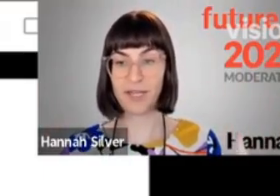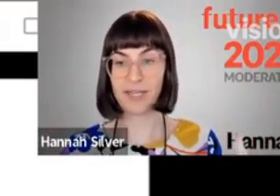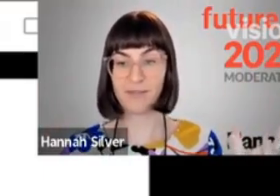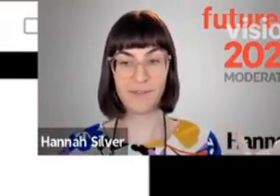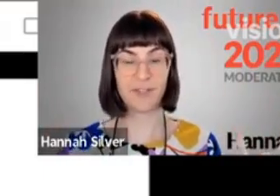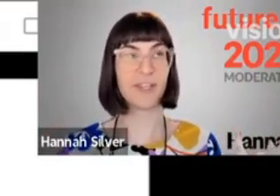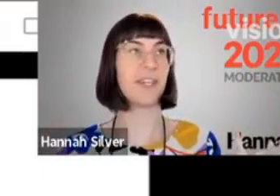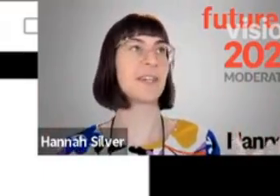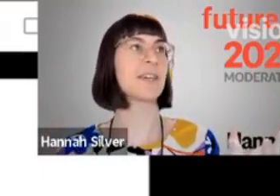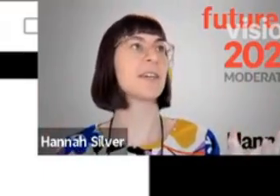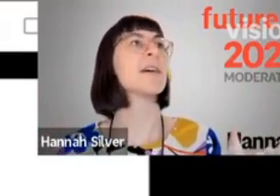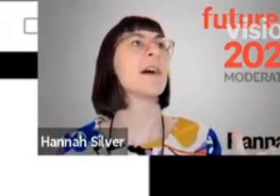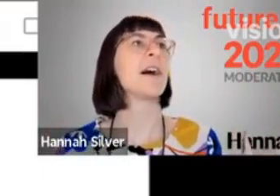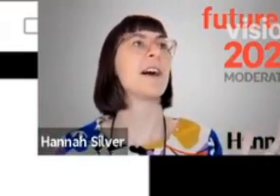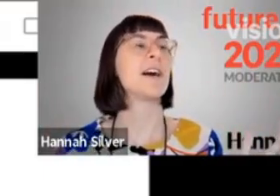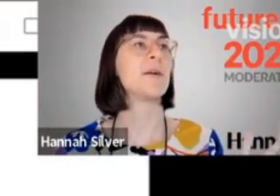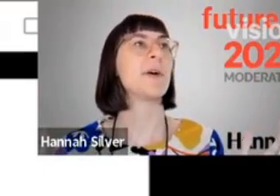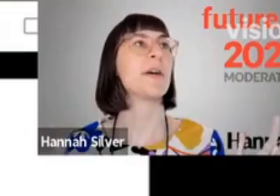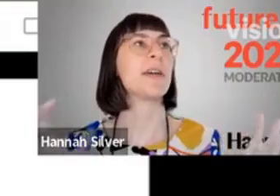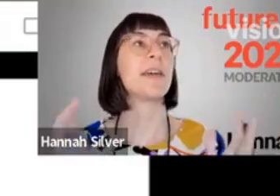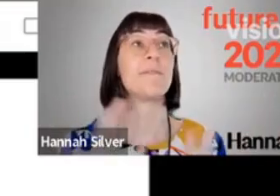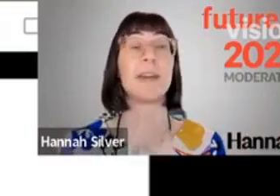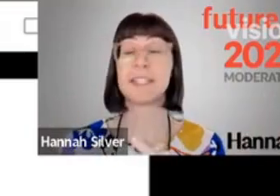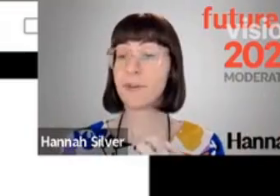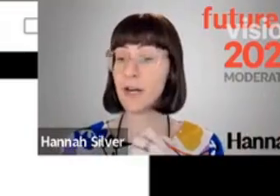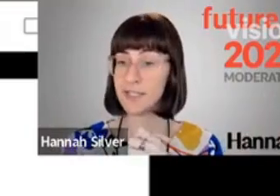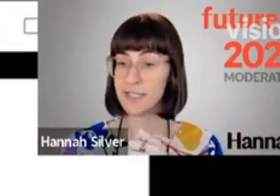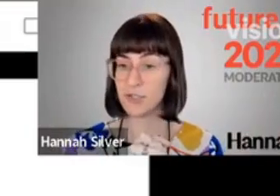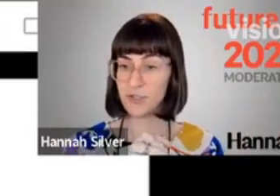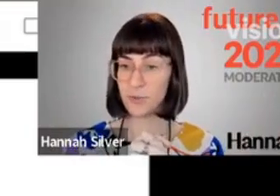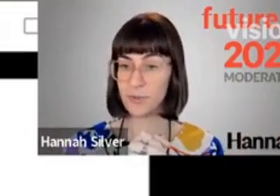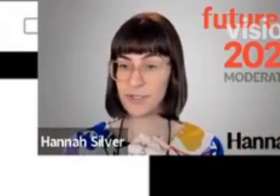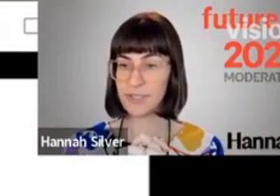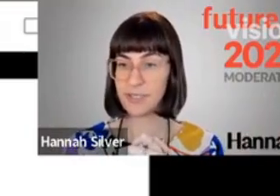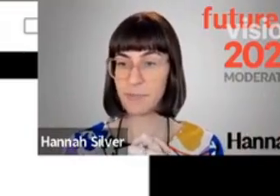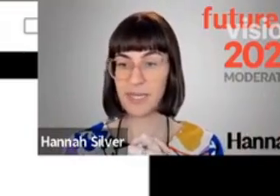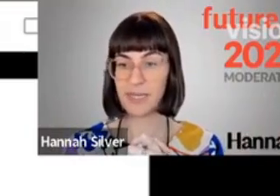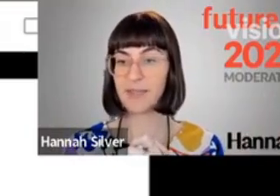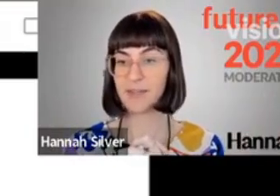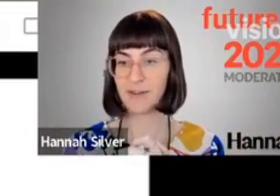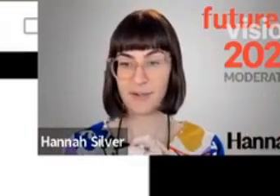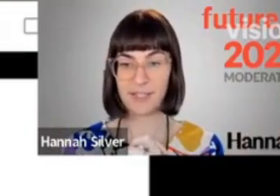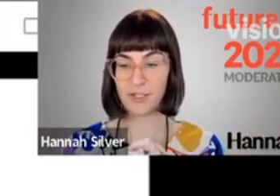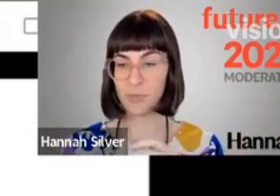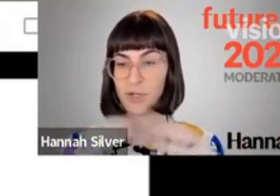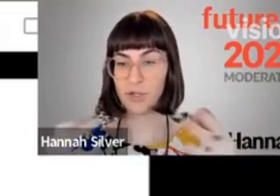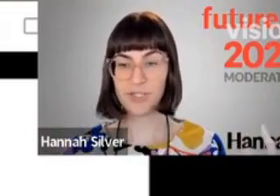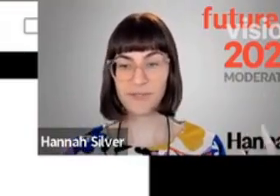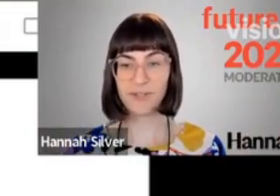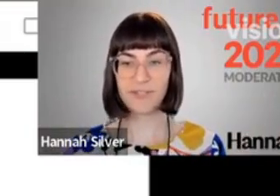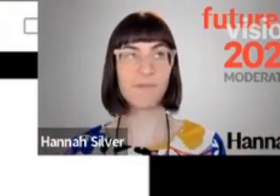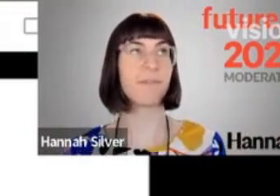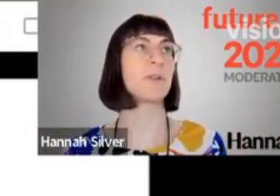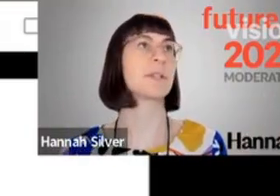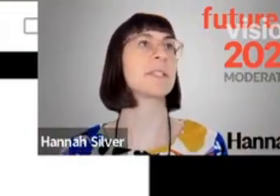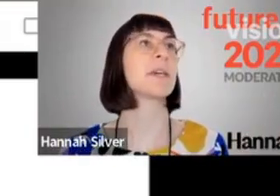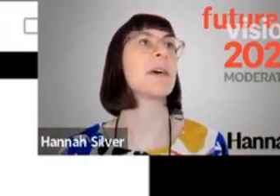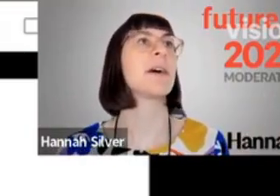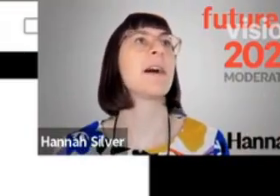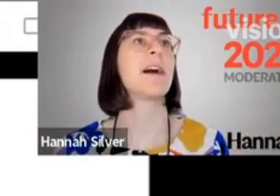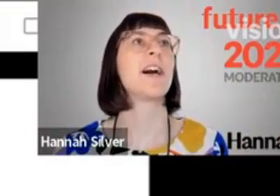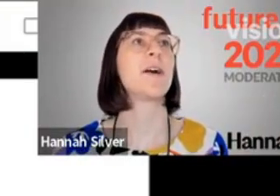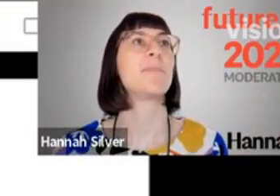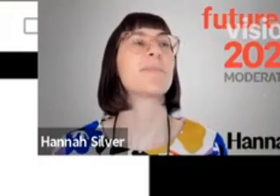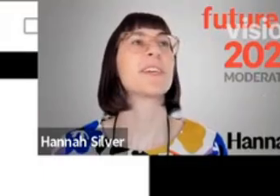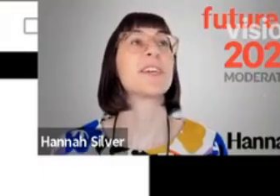look like and feel like. Advice for architecture schools to make architecture more inclusive of deaf folks.